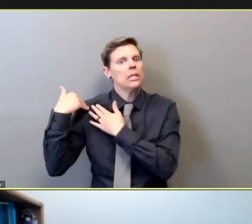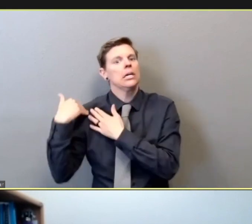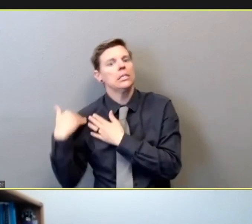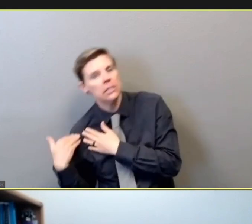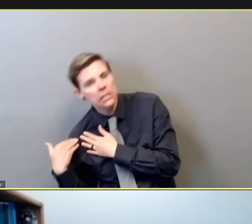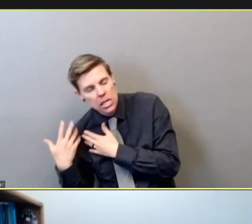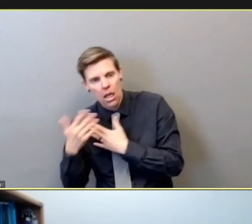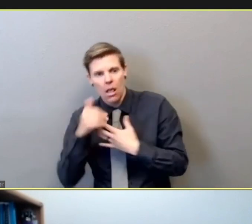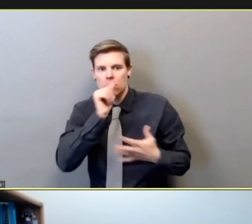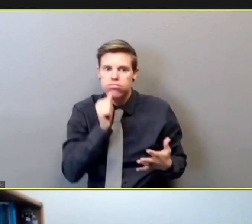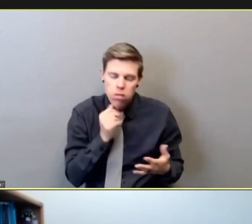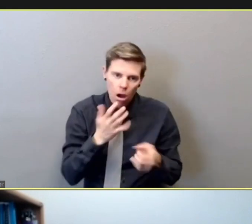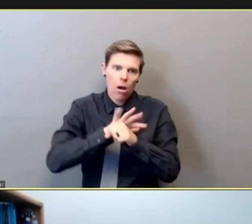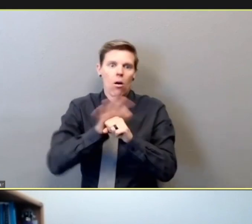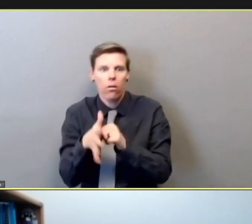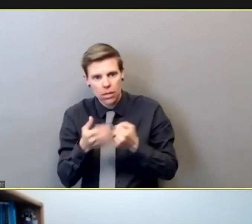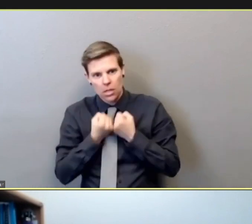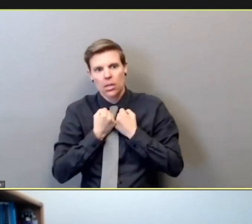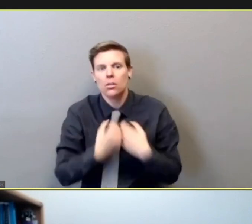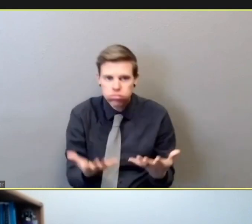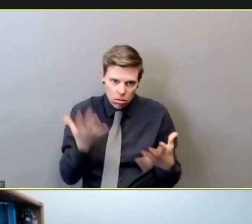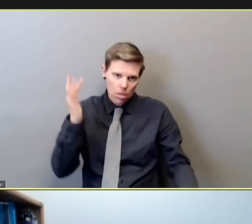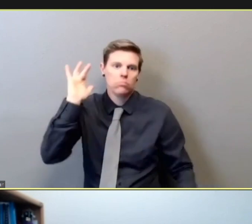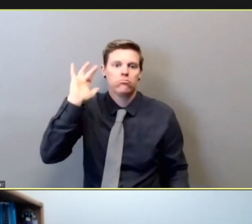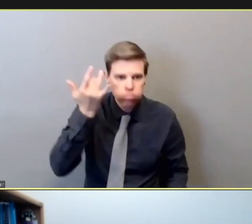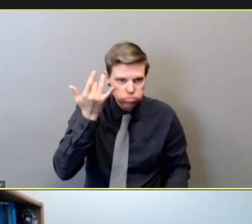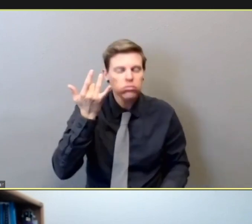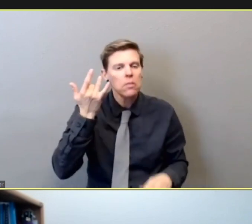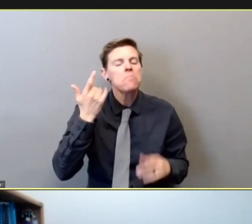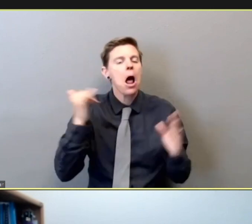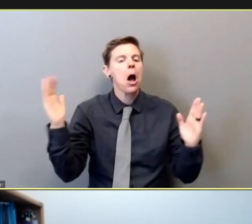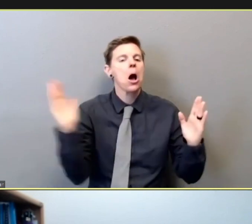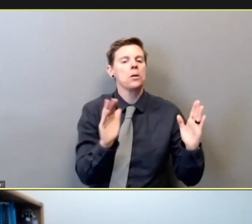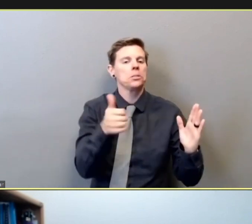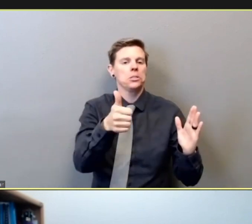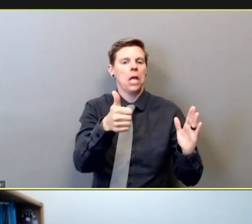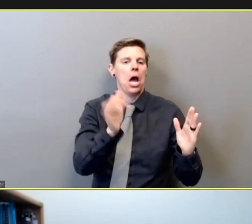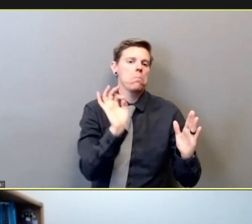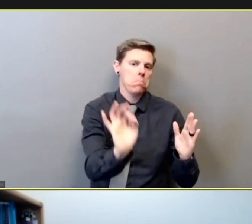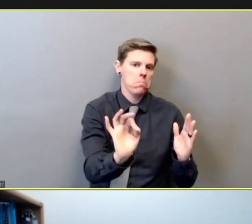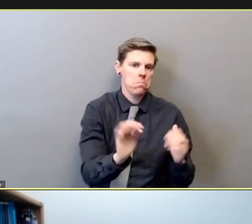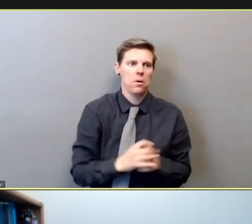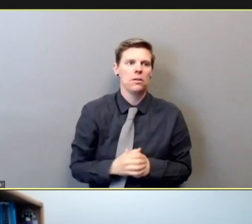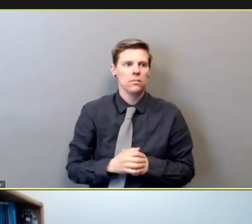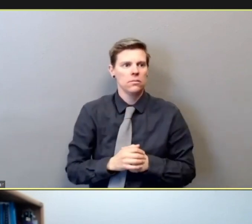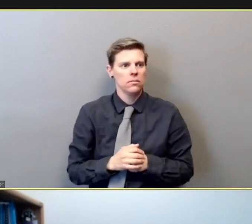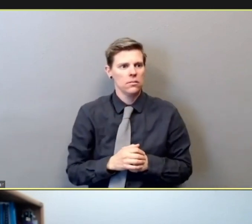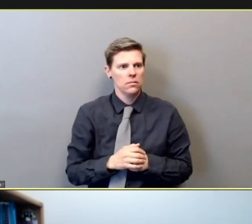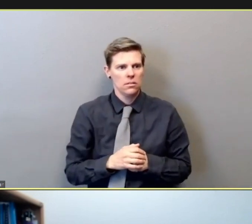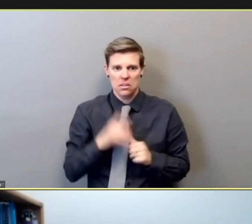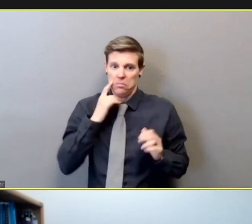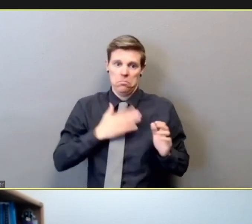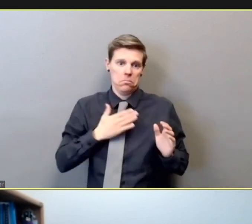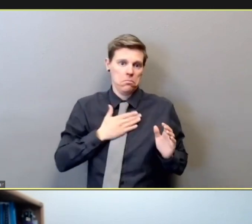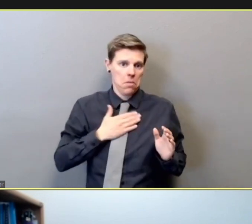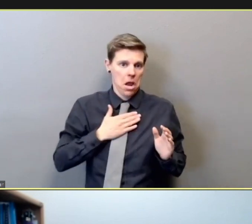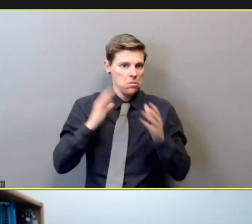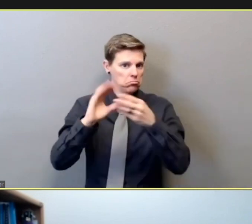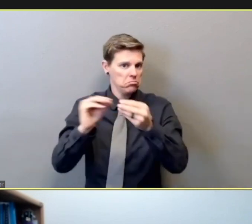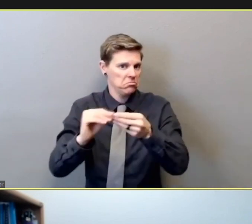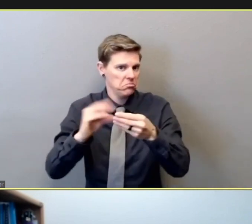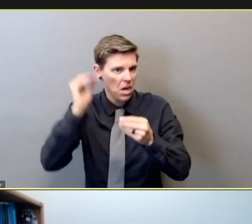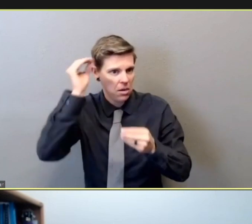individuals. I think that would be my inputs on that, but let me know if we answered your